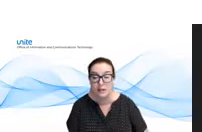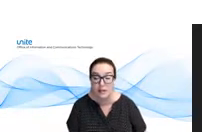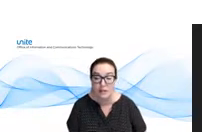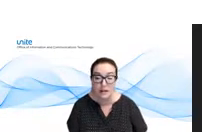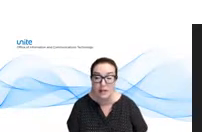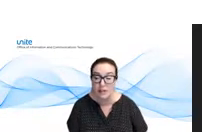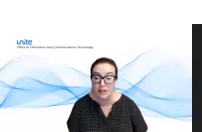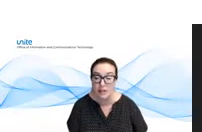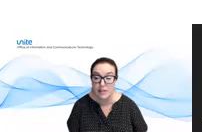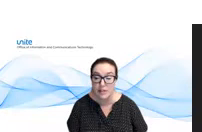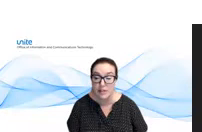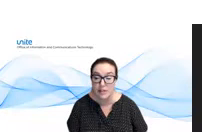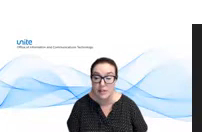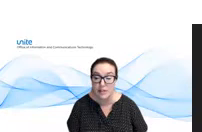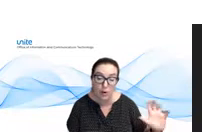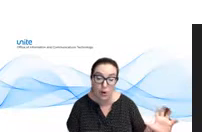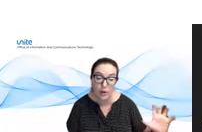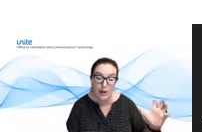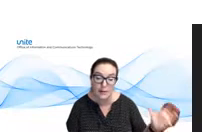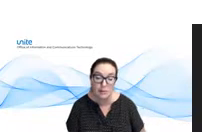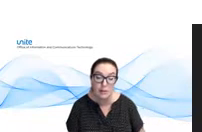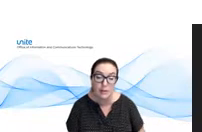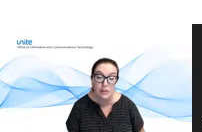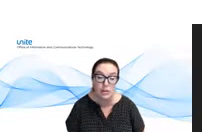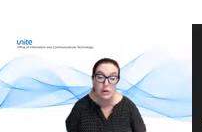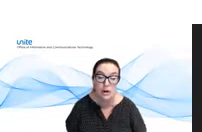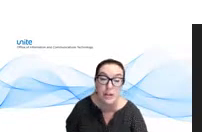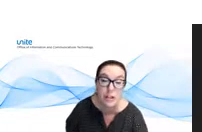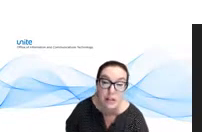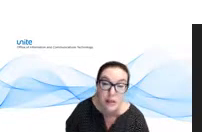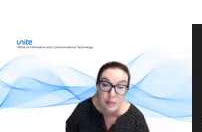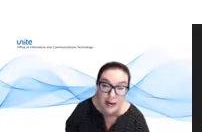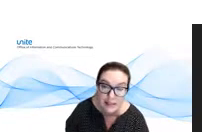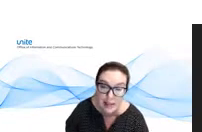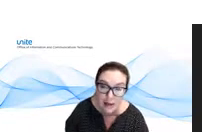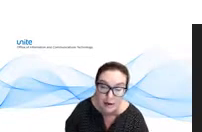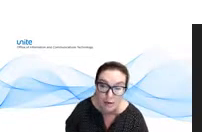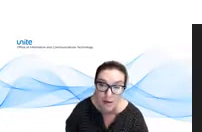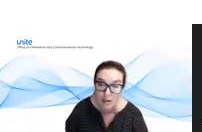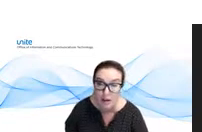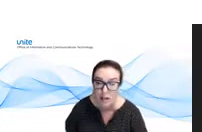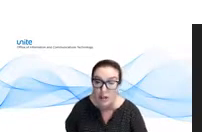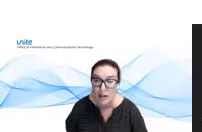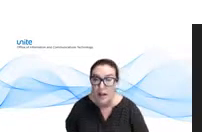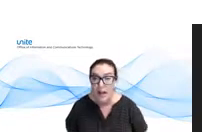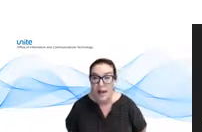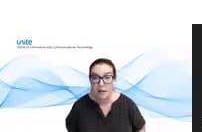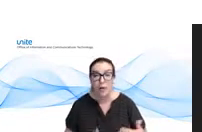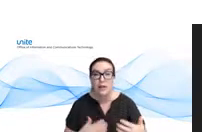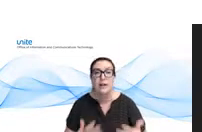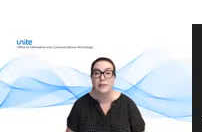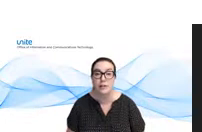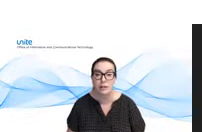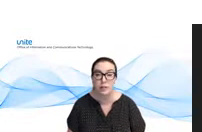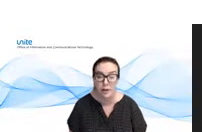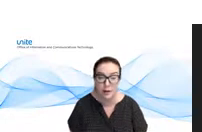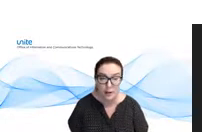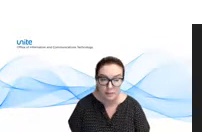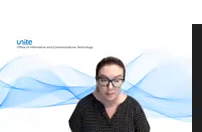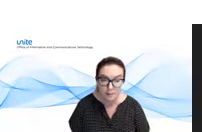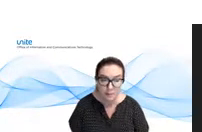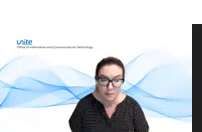that it's here to stay. It's an important goal. It has to be built into our engineering mindset and our methodology. And we're going to